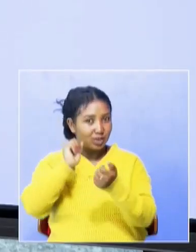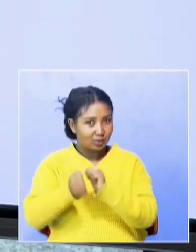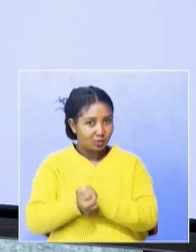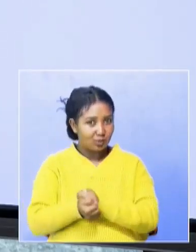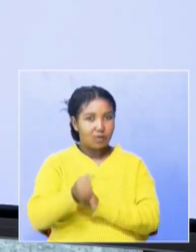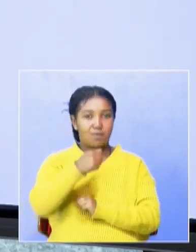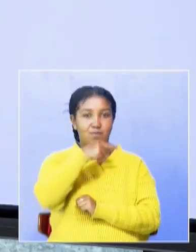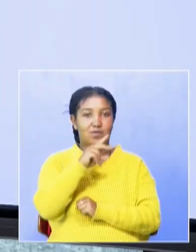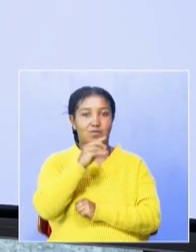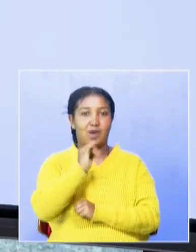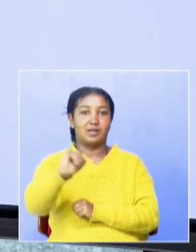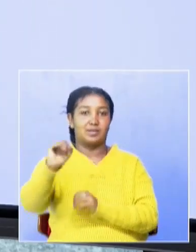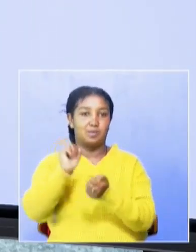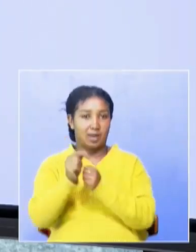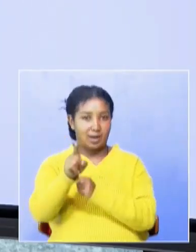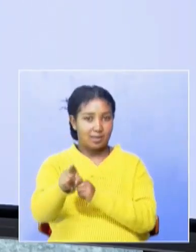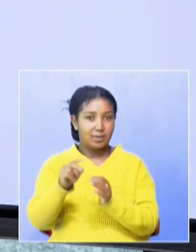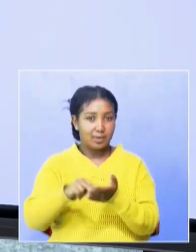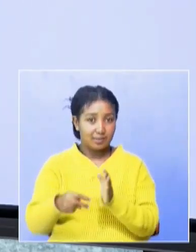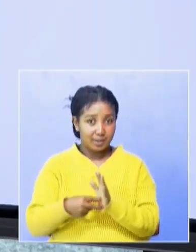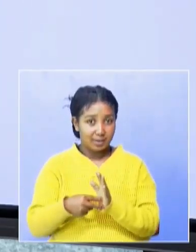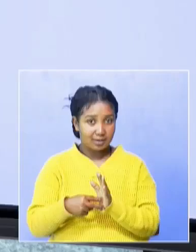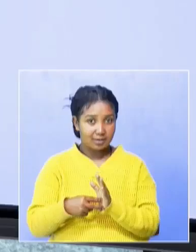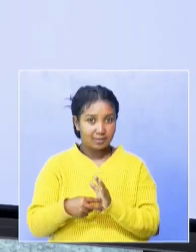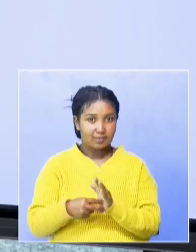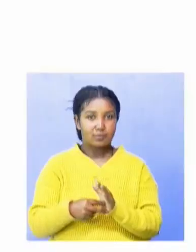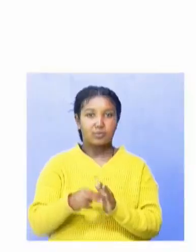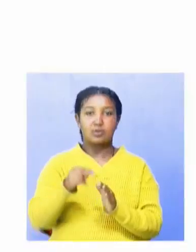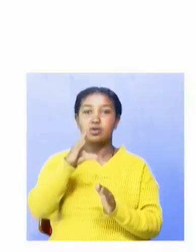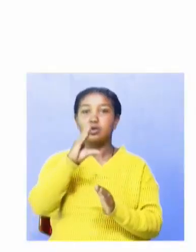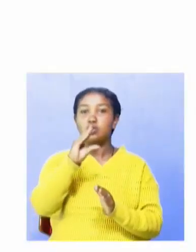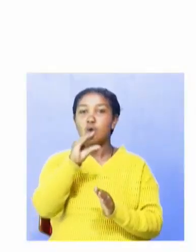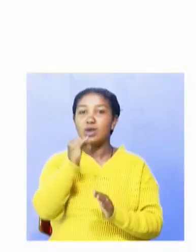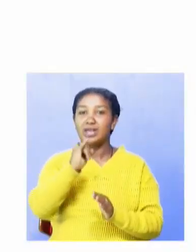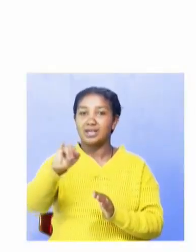into verb ing. This means talking.